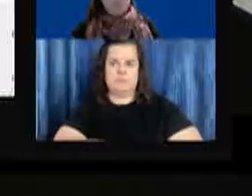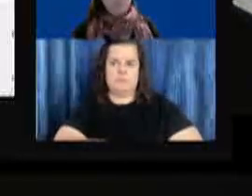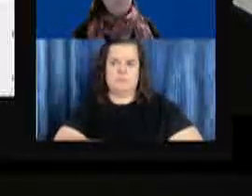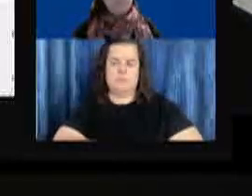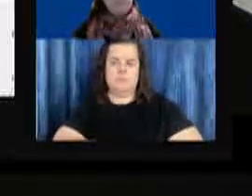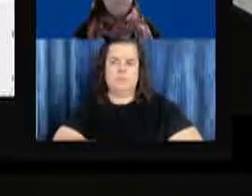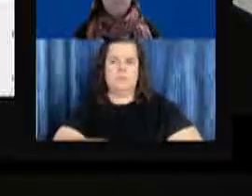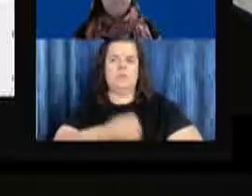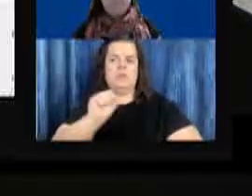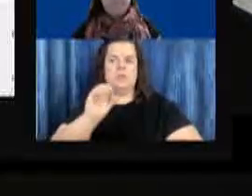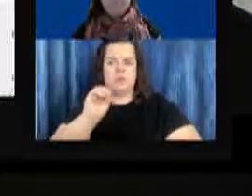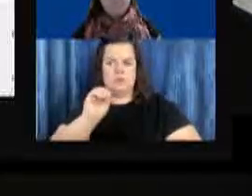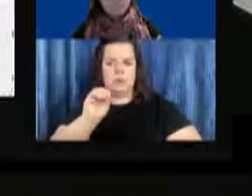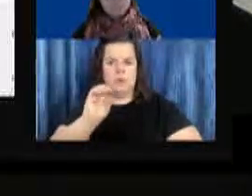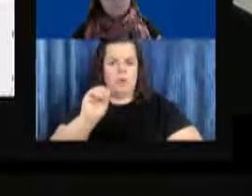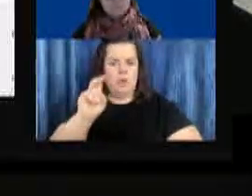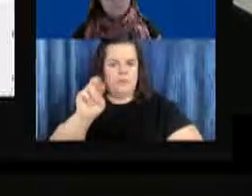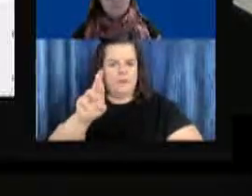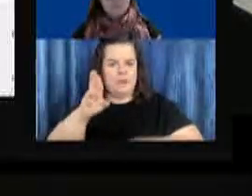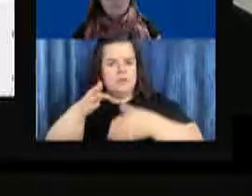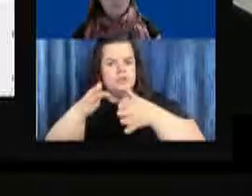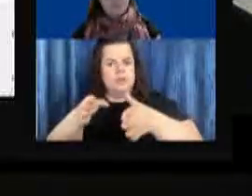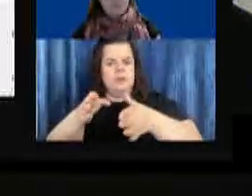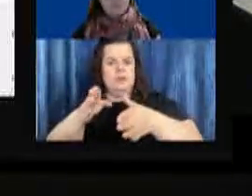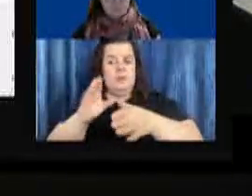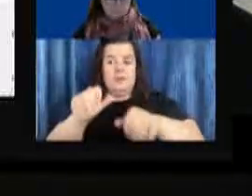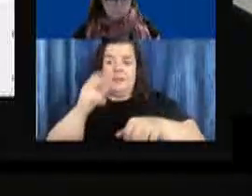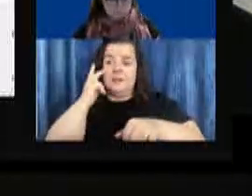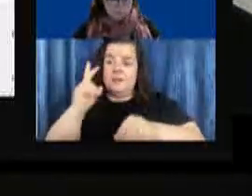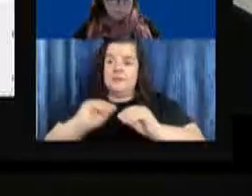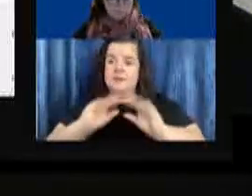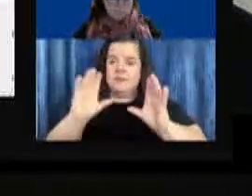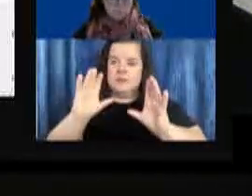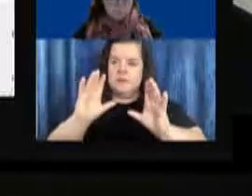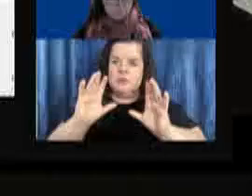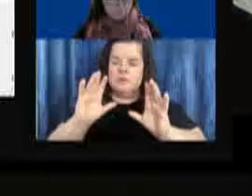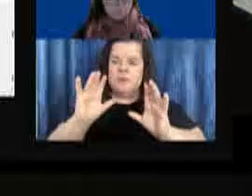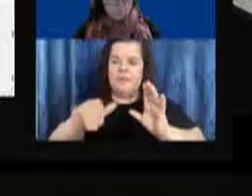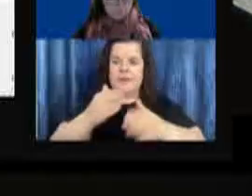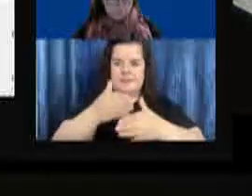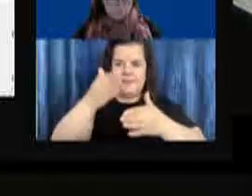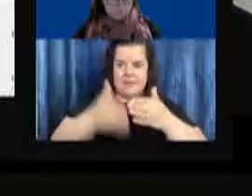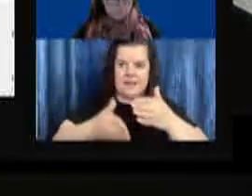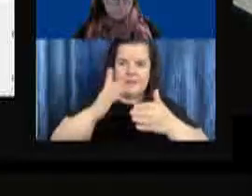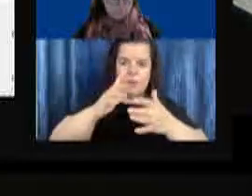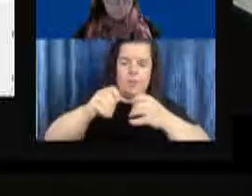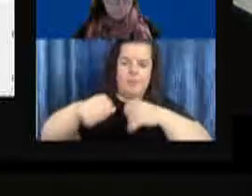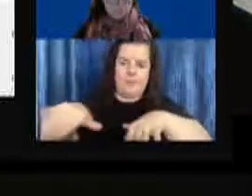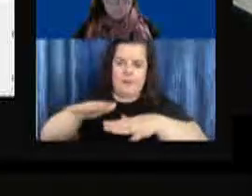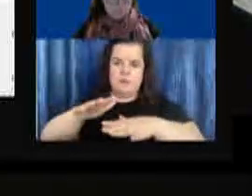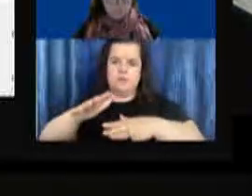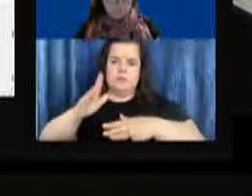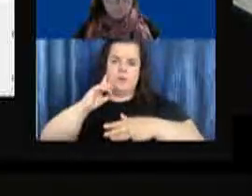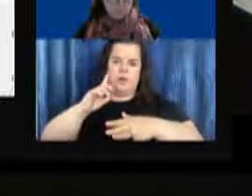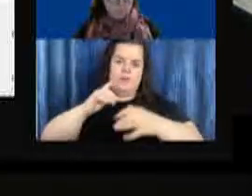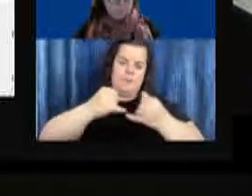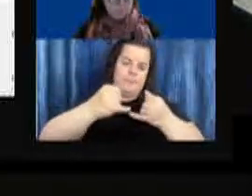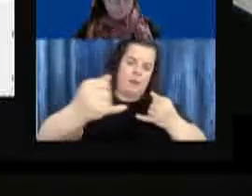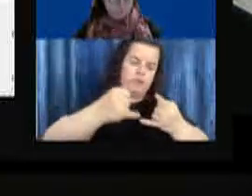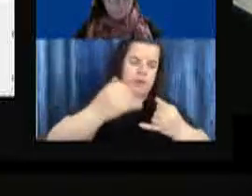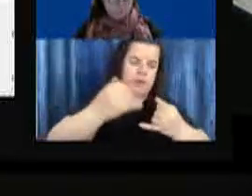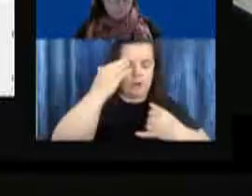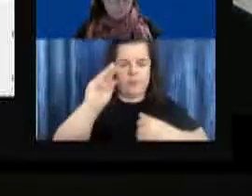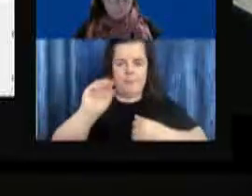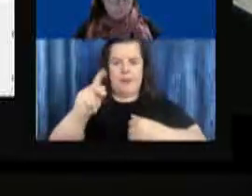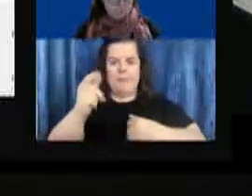yeah, the Overstreet, you can see that that is the end of the parcel boundary. So I know the map is a little